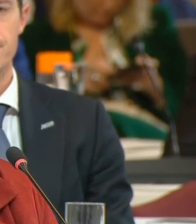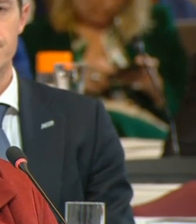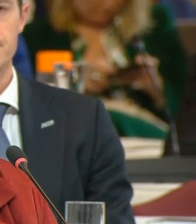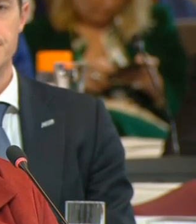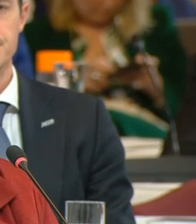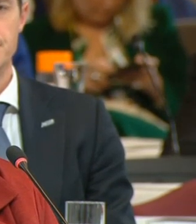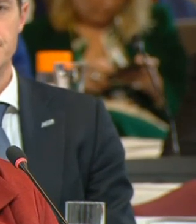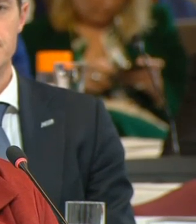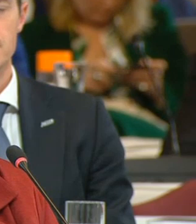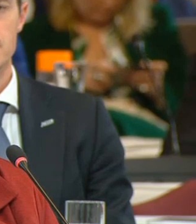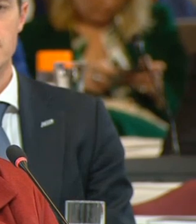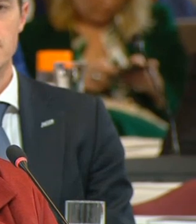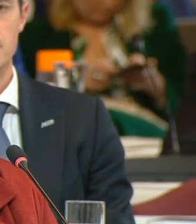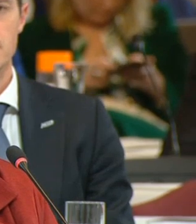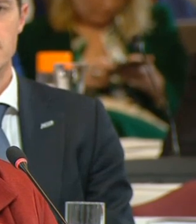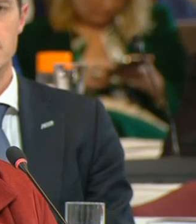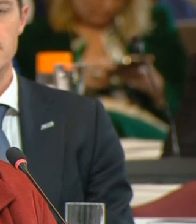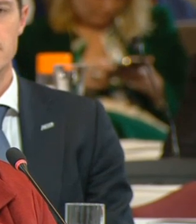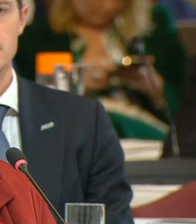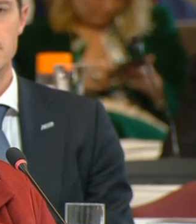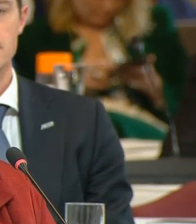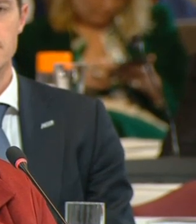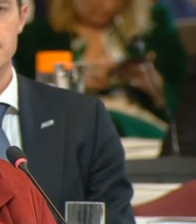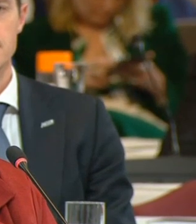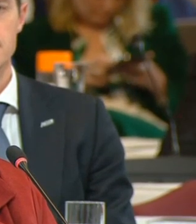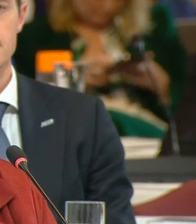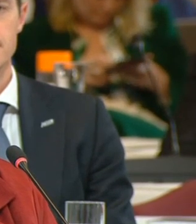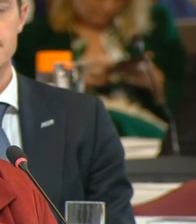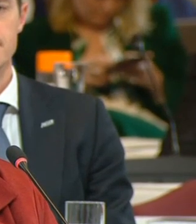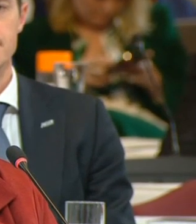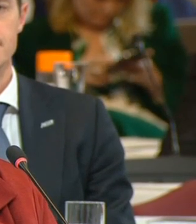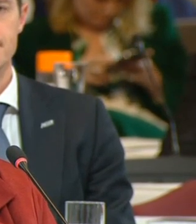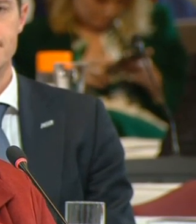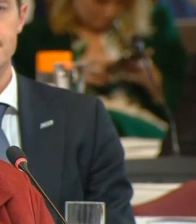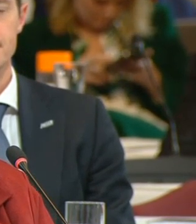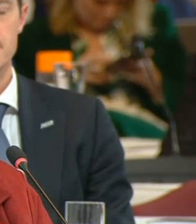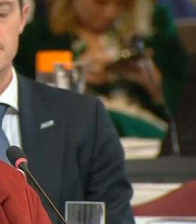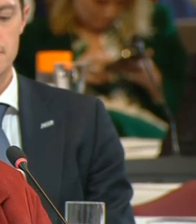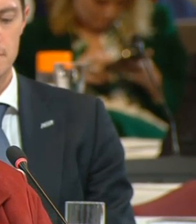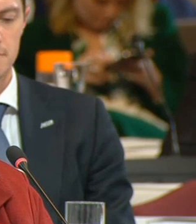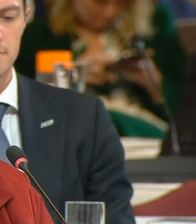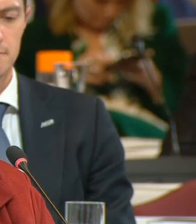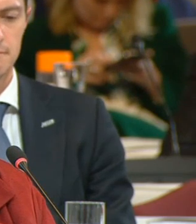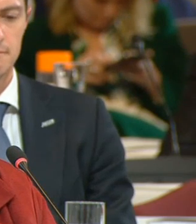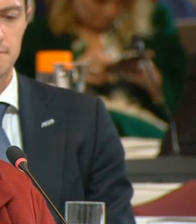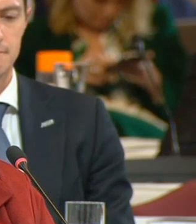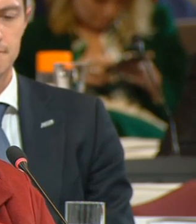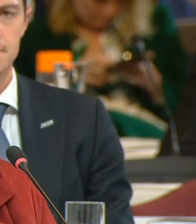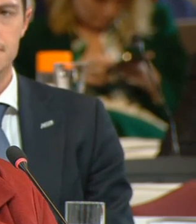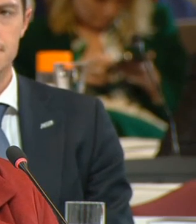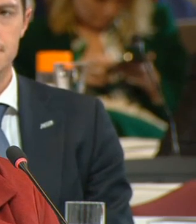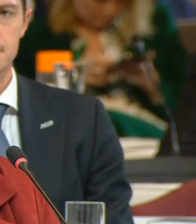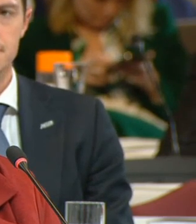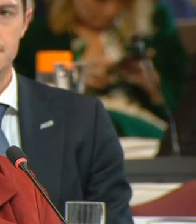we would like to see the government take the same approach in regard to other First Nations employment barriers as I've mentioned